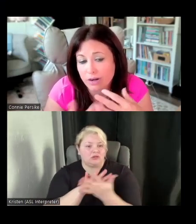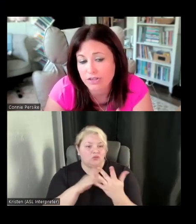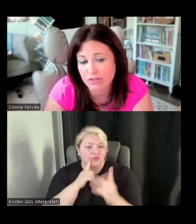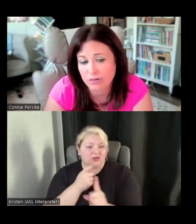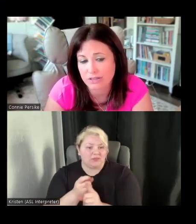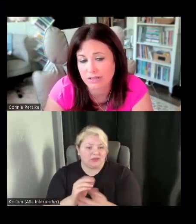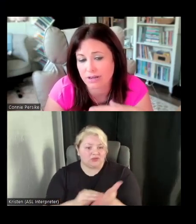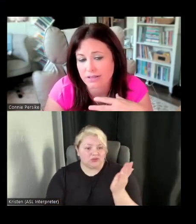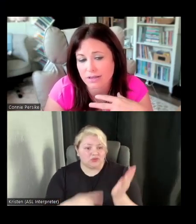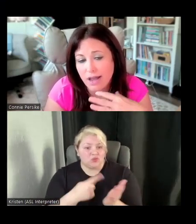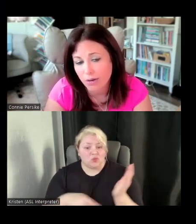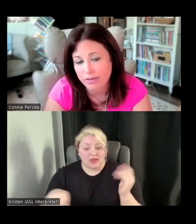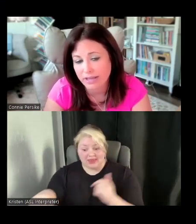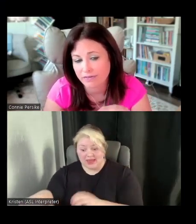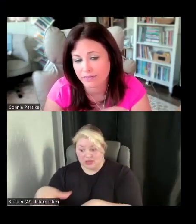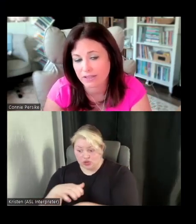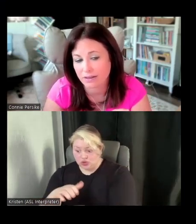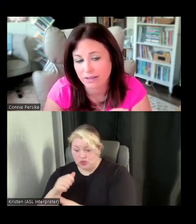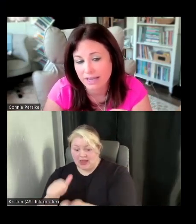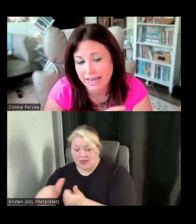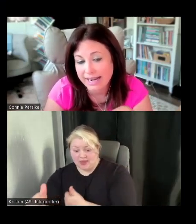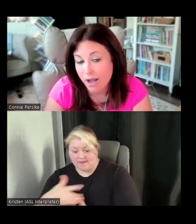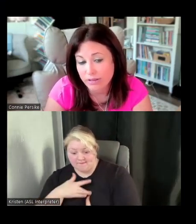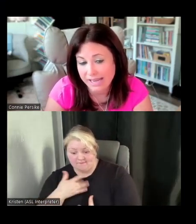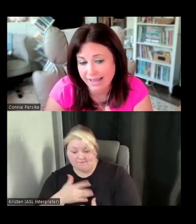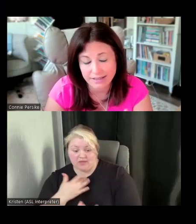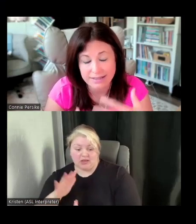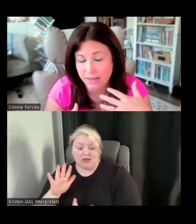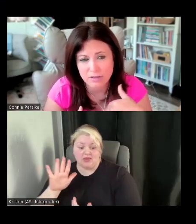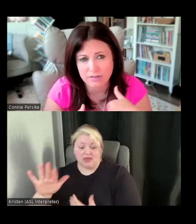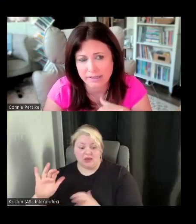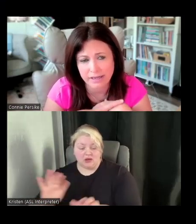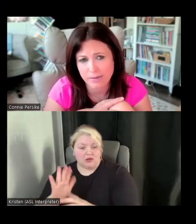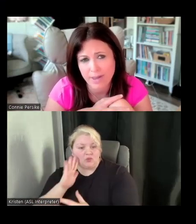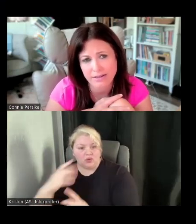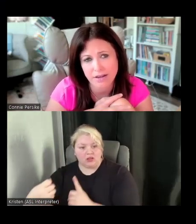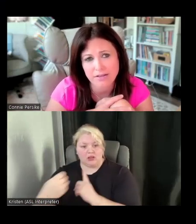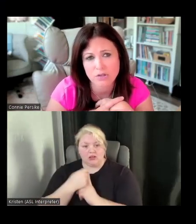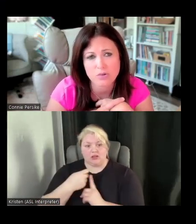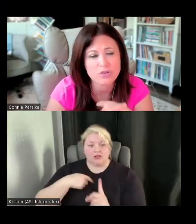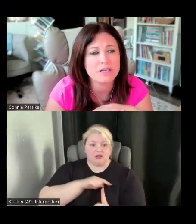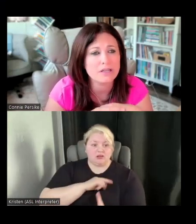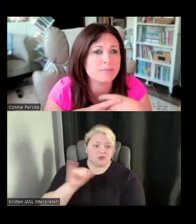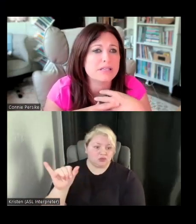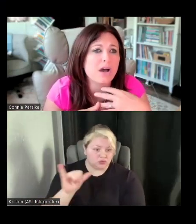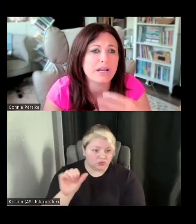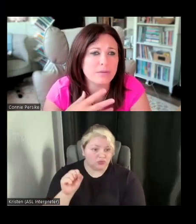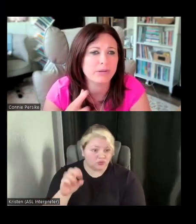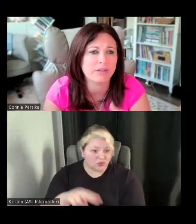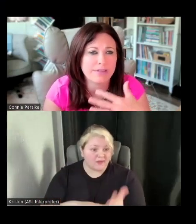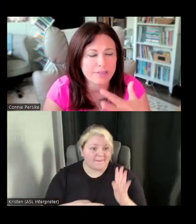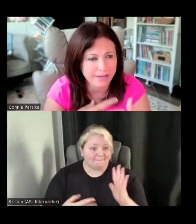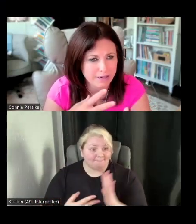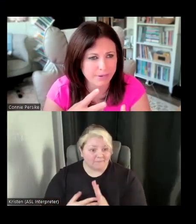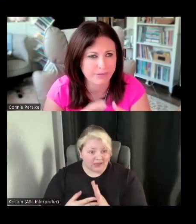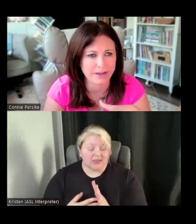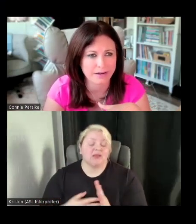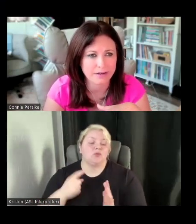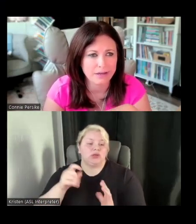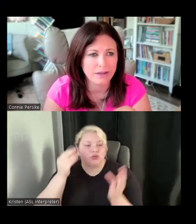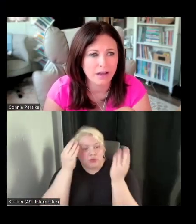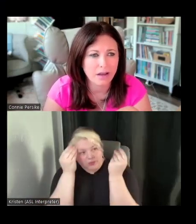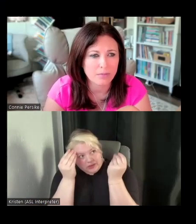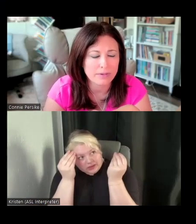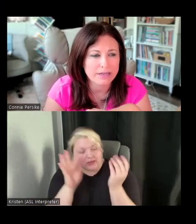again, what our student does, how they feel and how they act is absolutely going to impact us too. So we need to be talking about that, thinking about